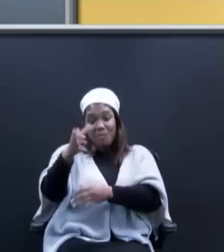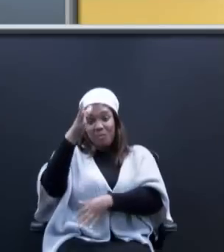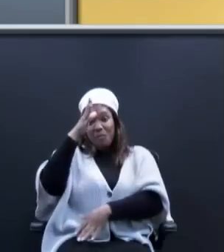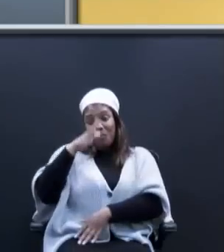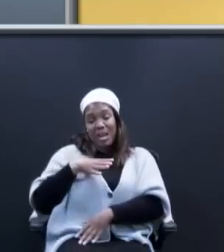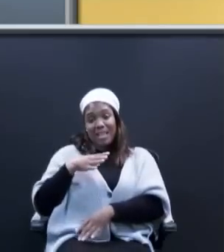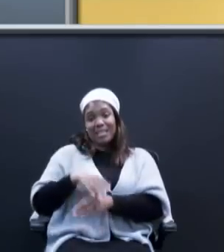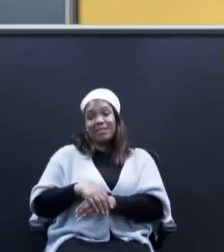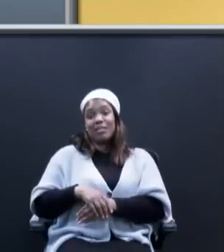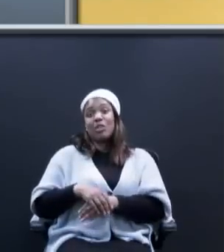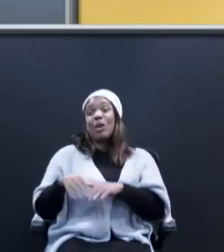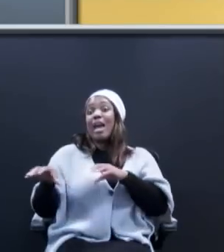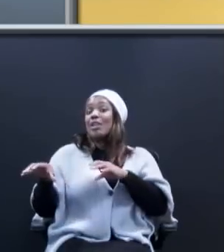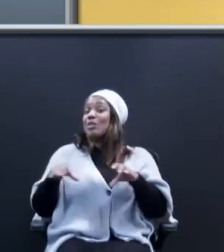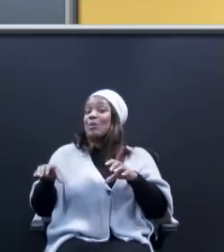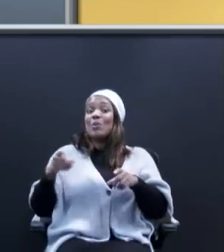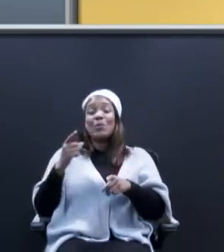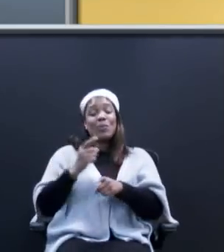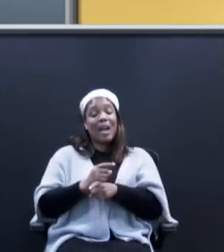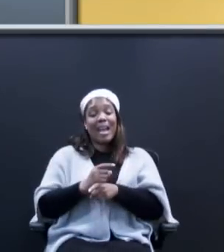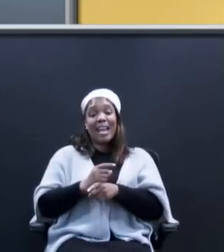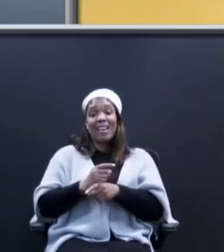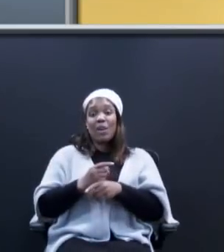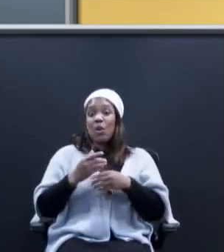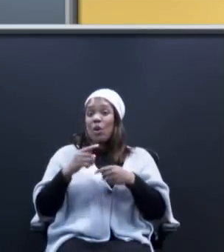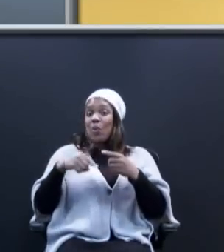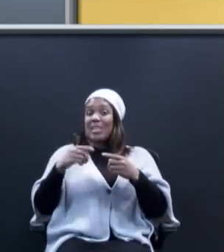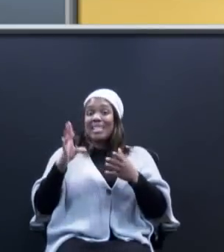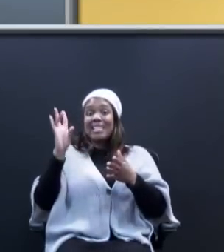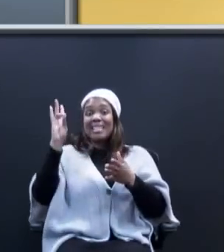Do it, because after the 7,000 years is over with,